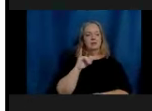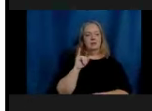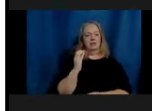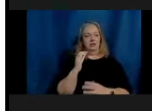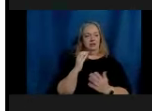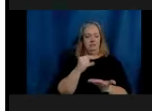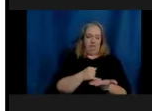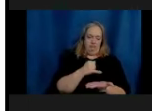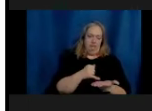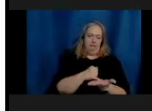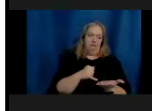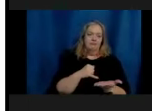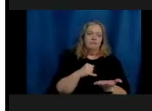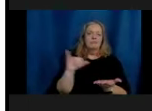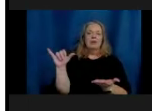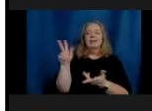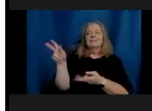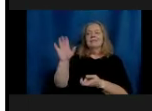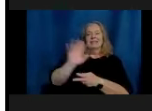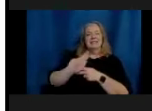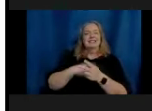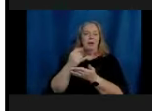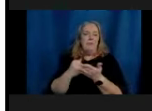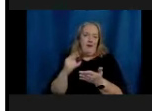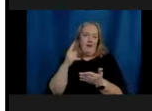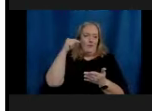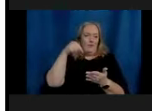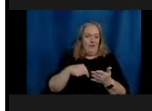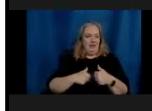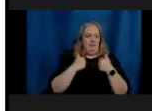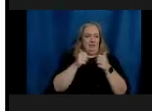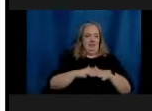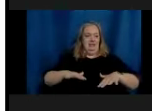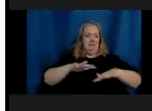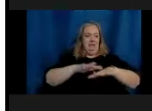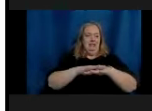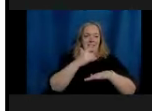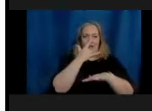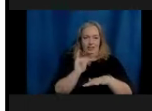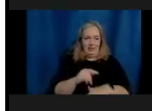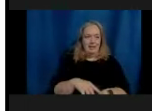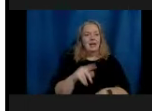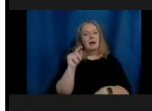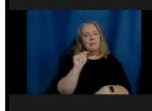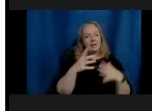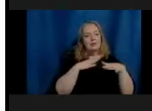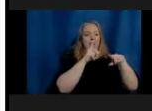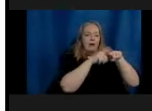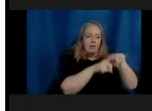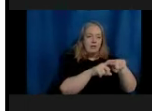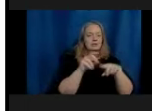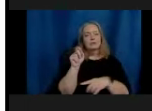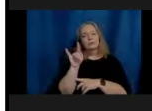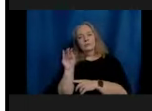the residency space. So this was kind of my abstraction of like the living space, the bathrooms, the closets, the studio